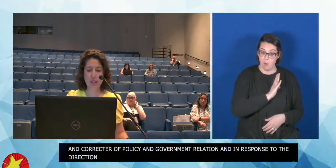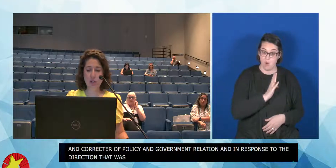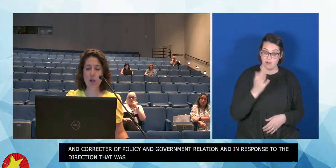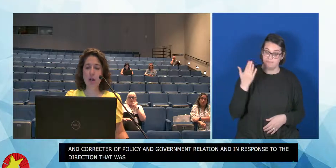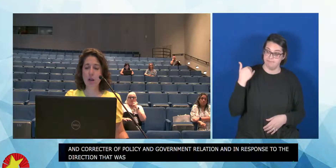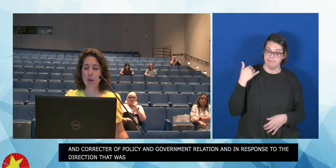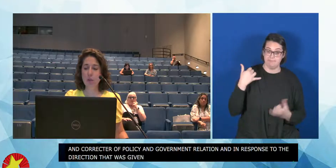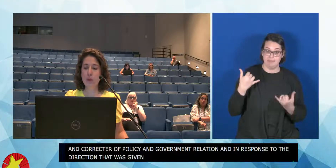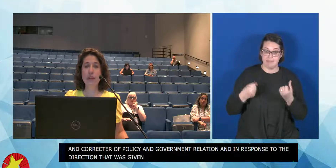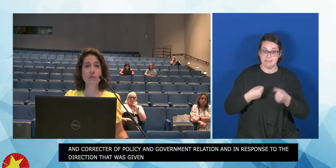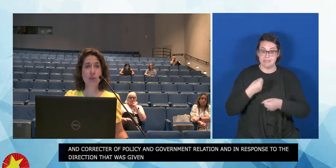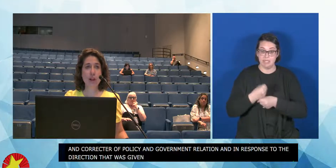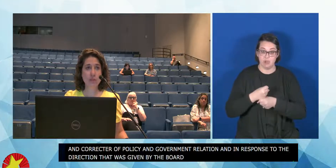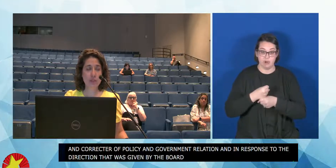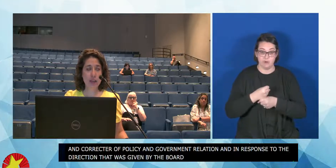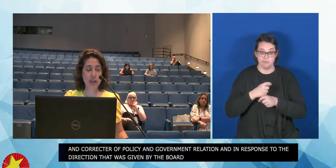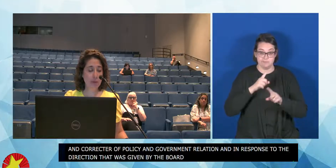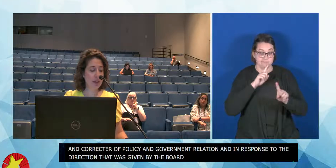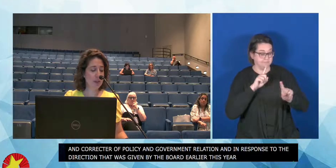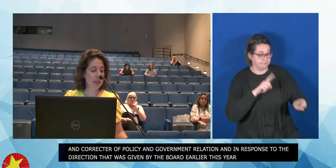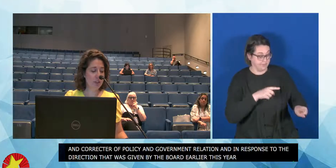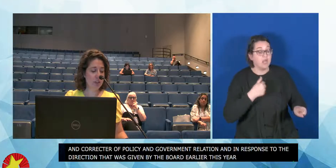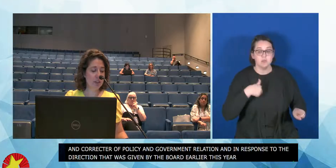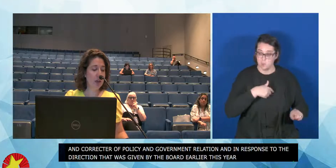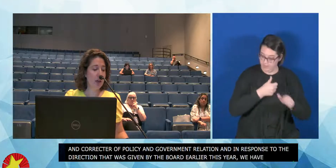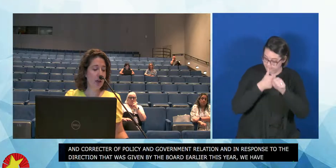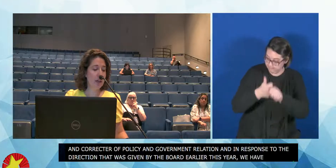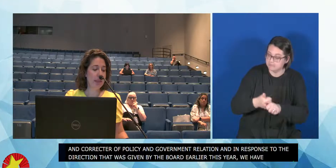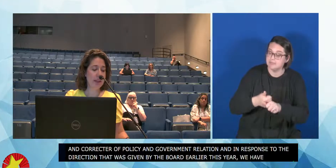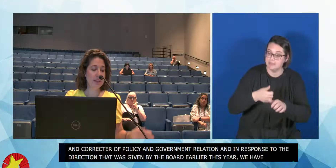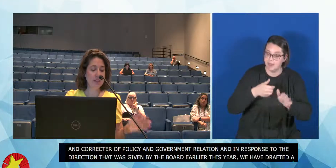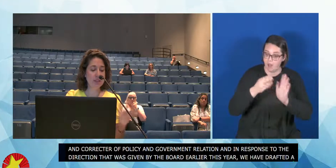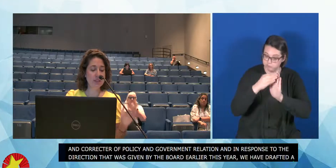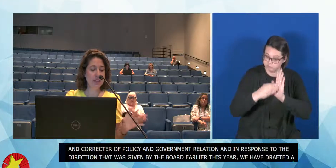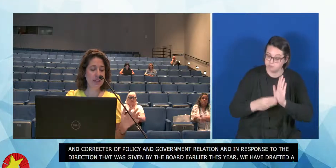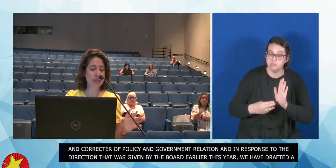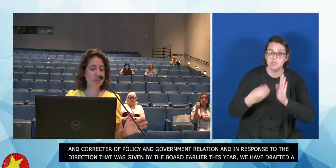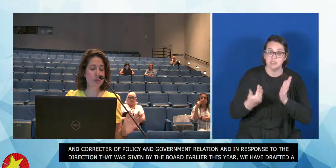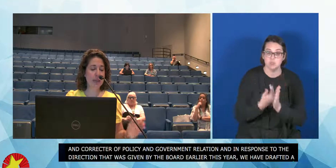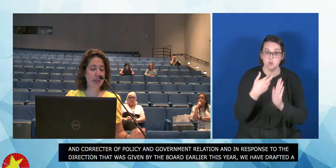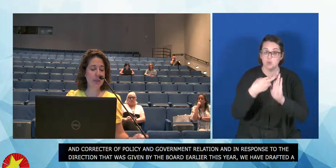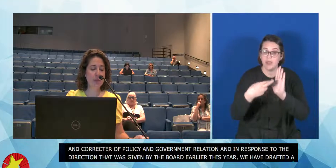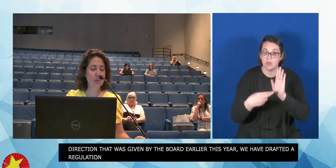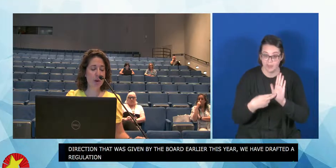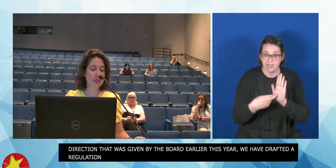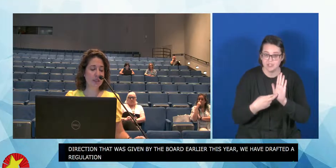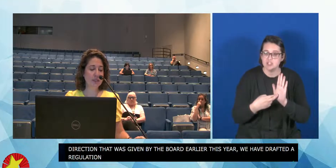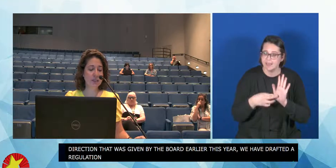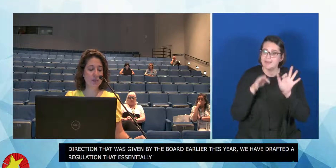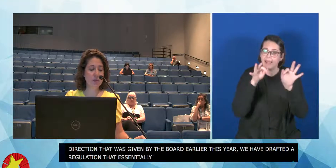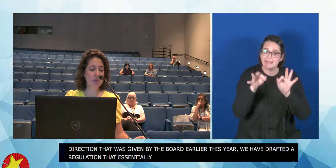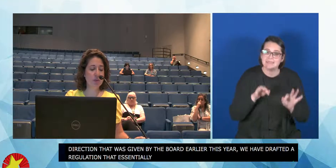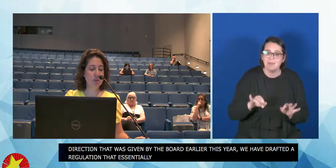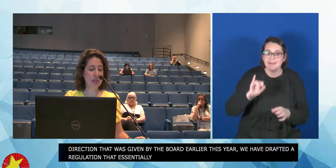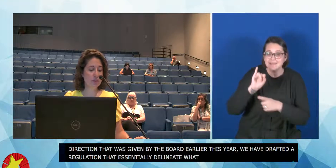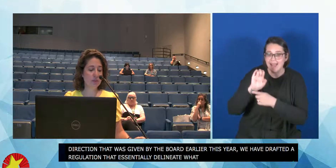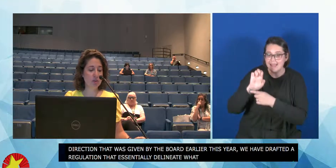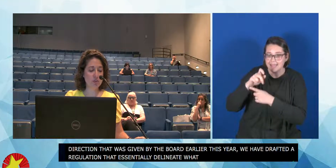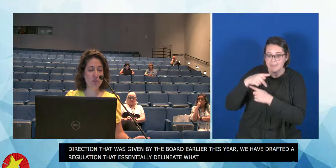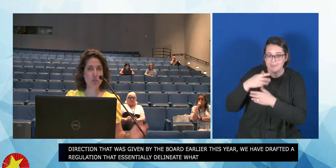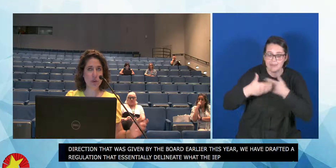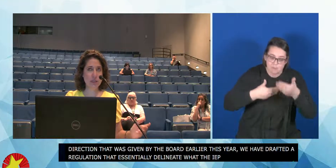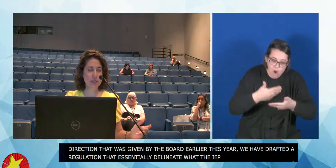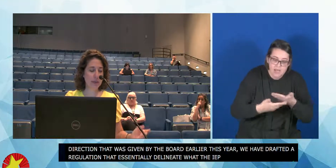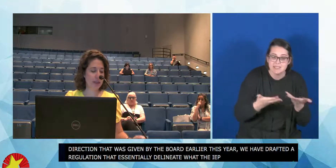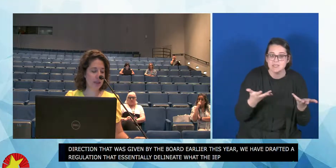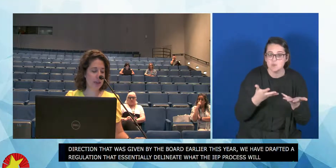this year, we have drafted a regulation that essentially delineates what the IEP process is supposed to look like for